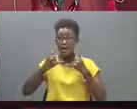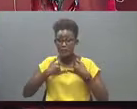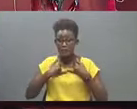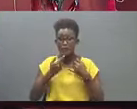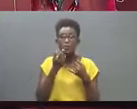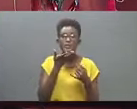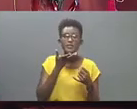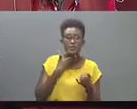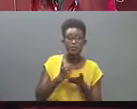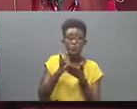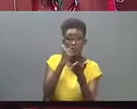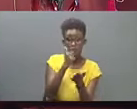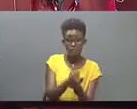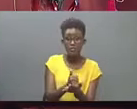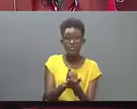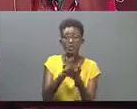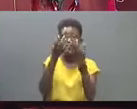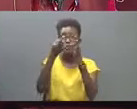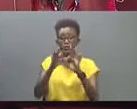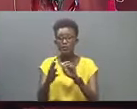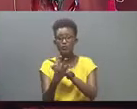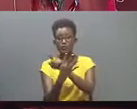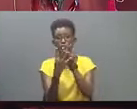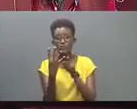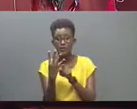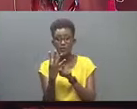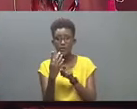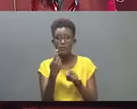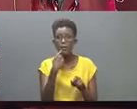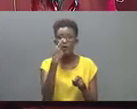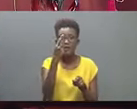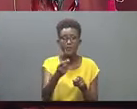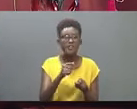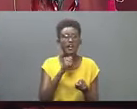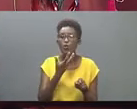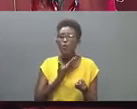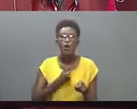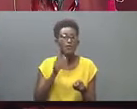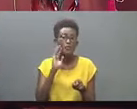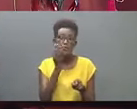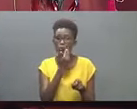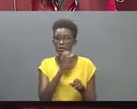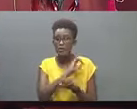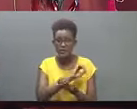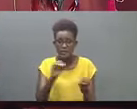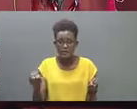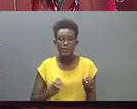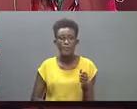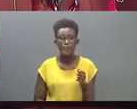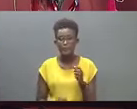four felt needs. The first one, they told me they didn't have water.